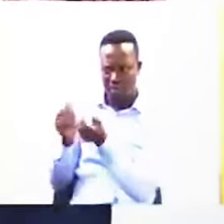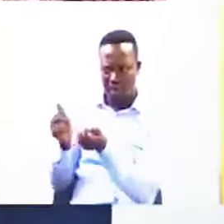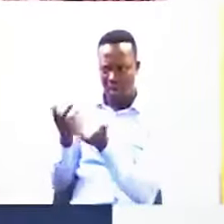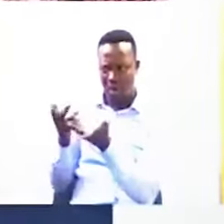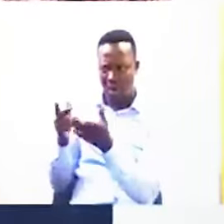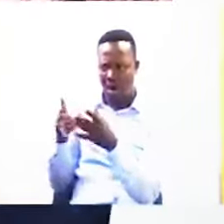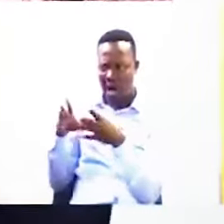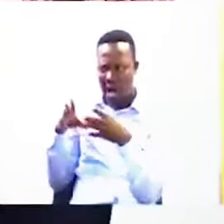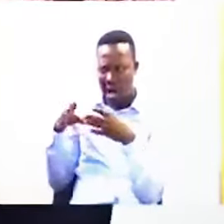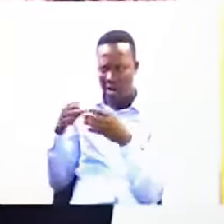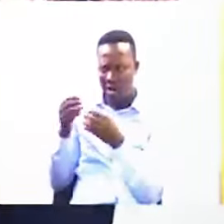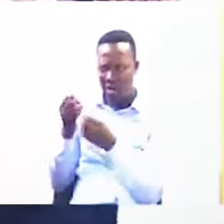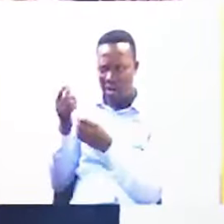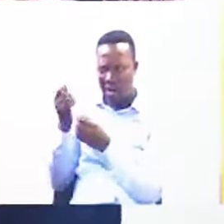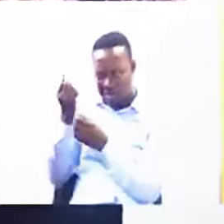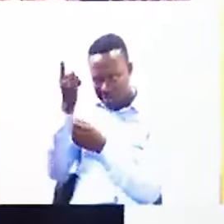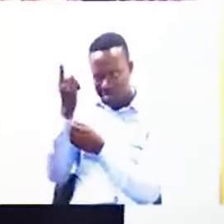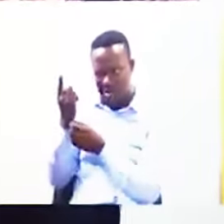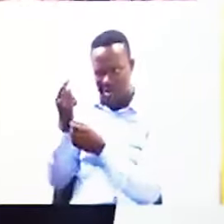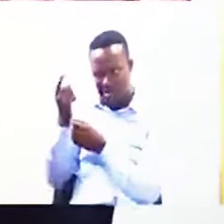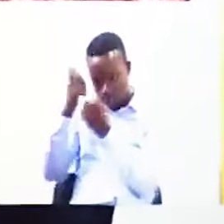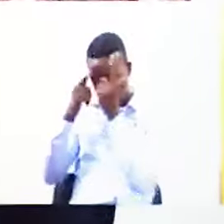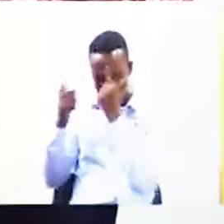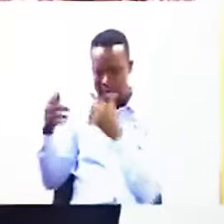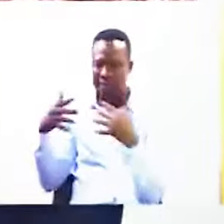to be criticized.